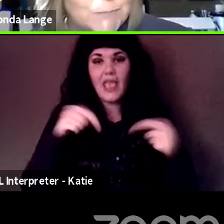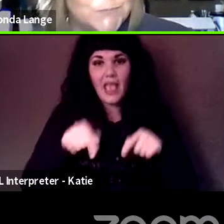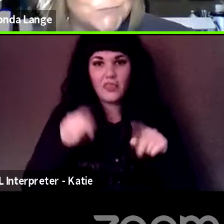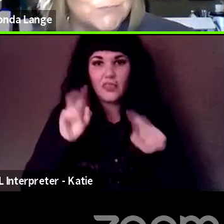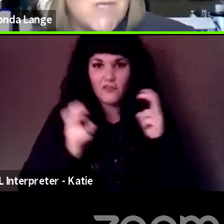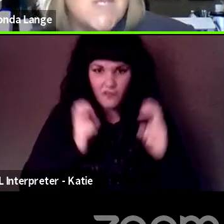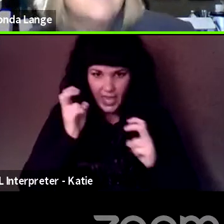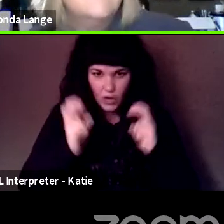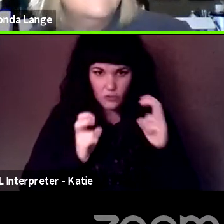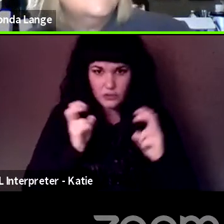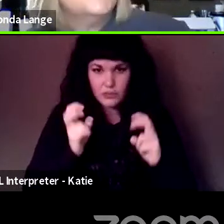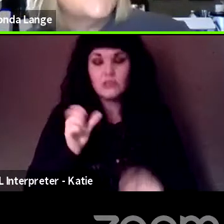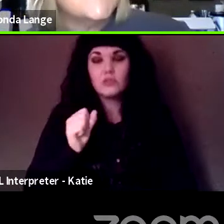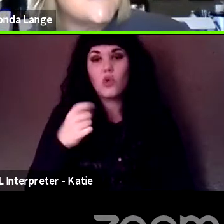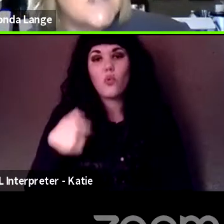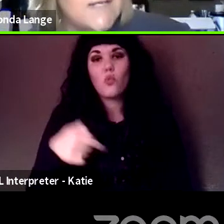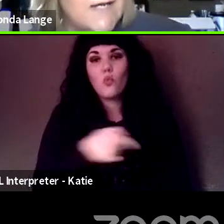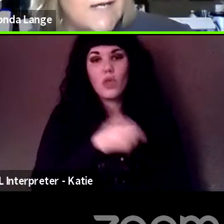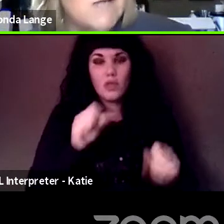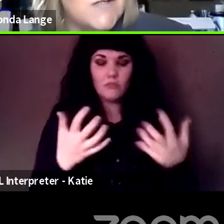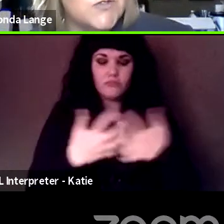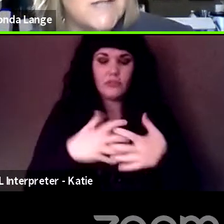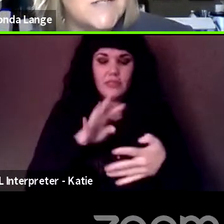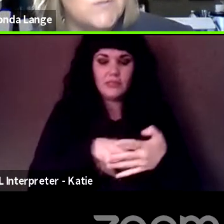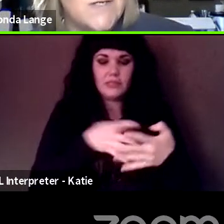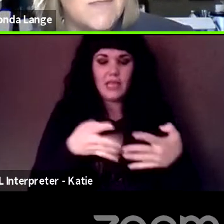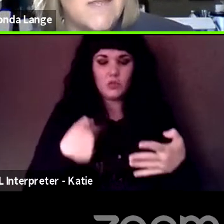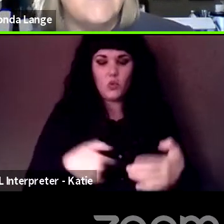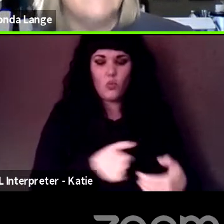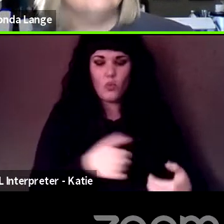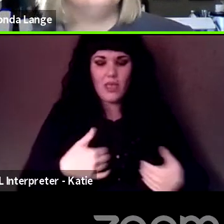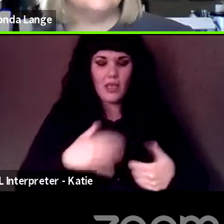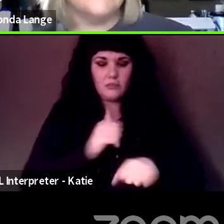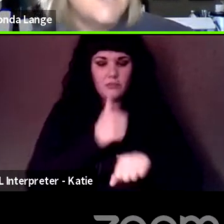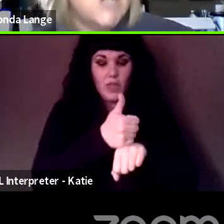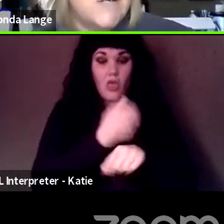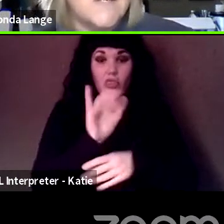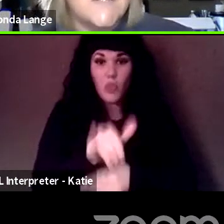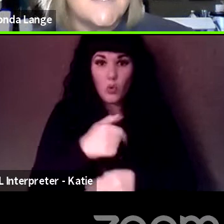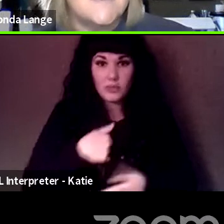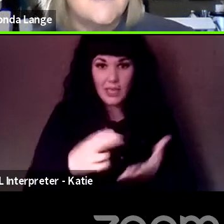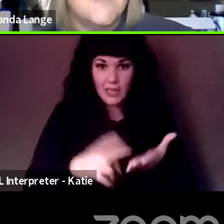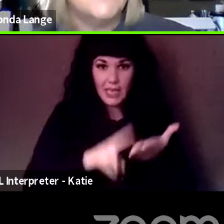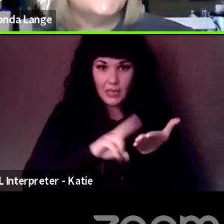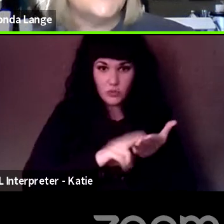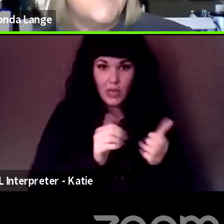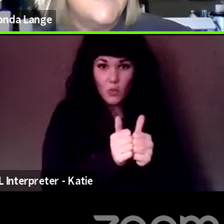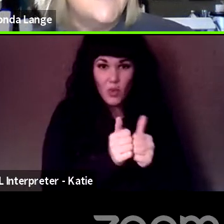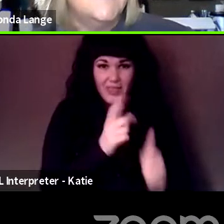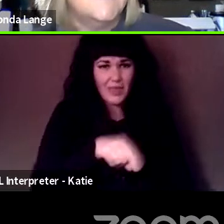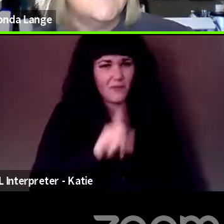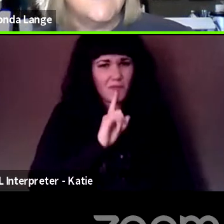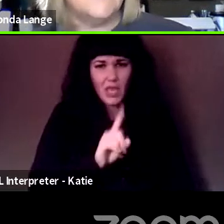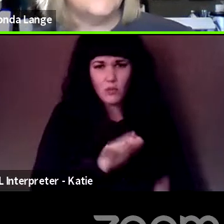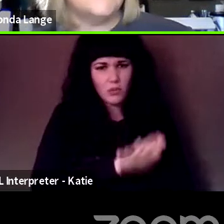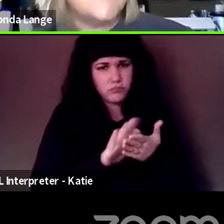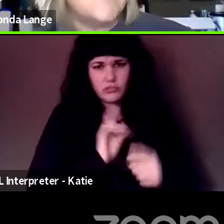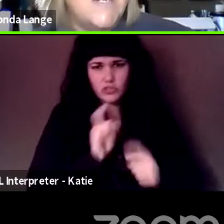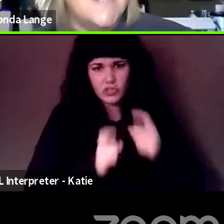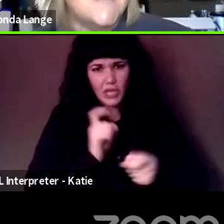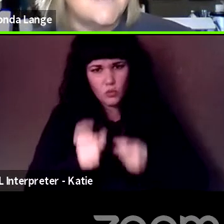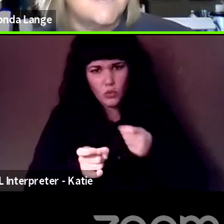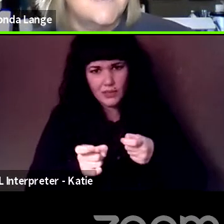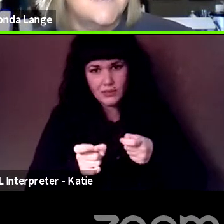have. The ones that I have contracted with have been very generous in donating not